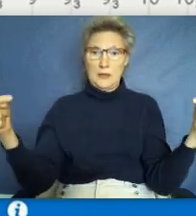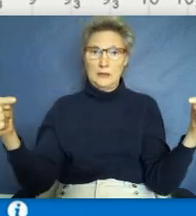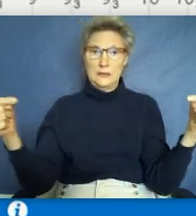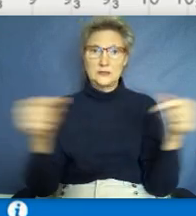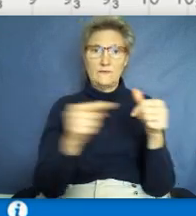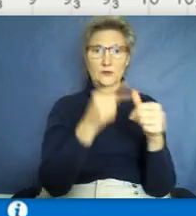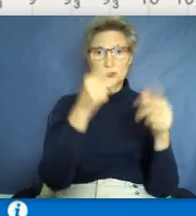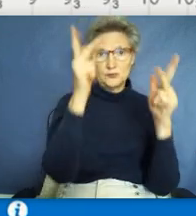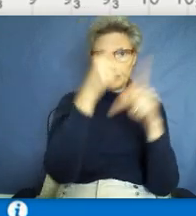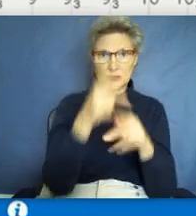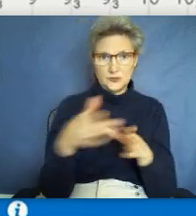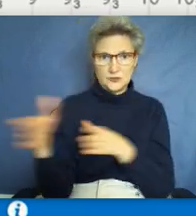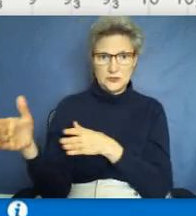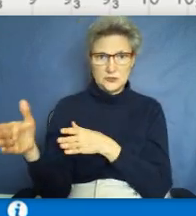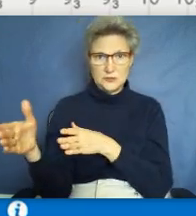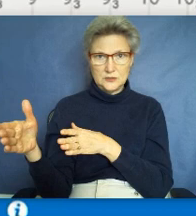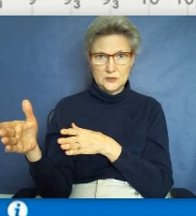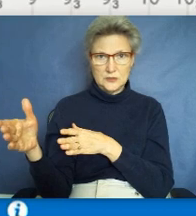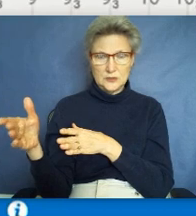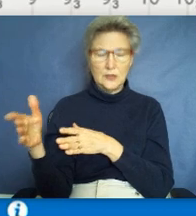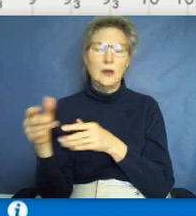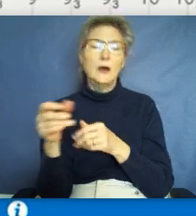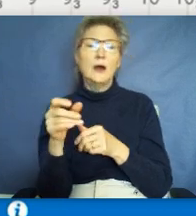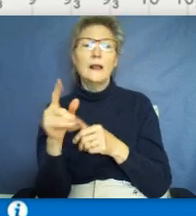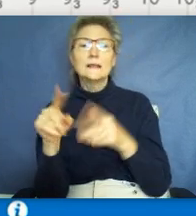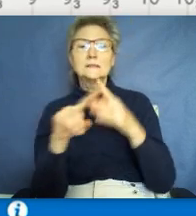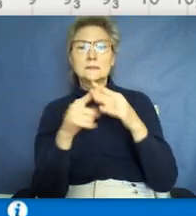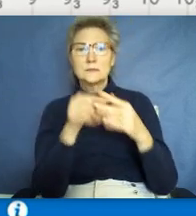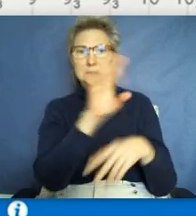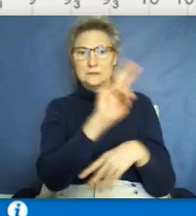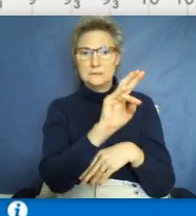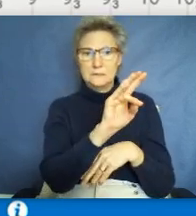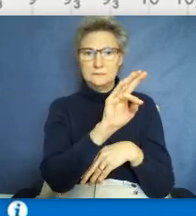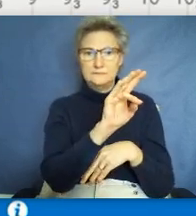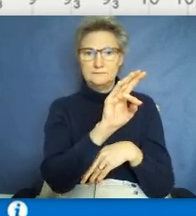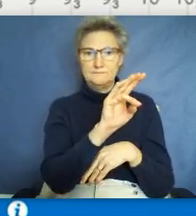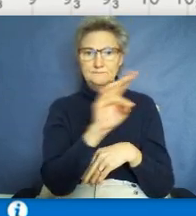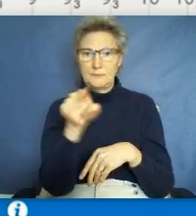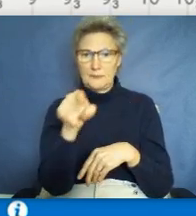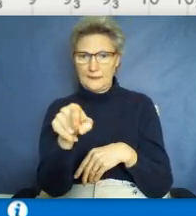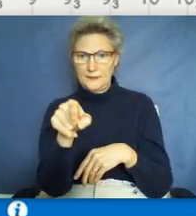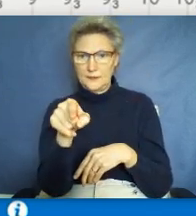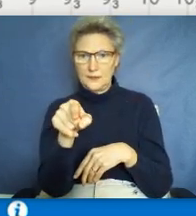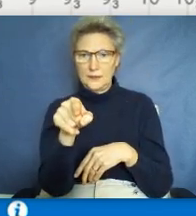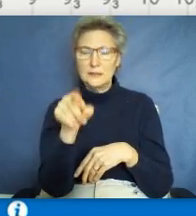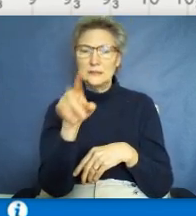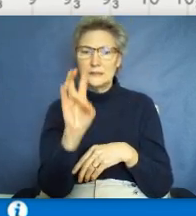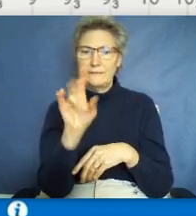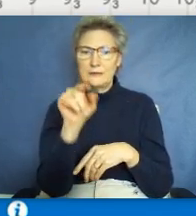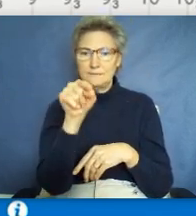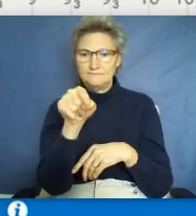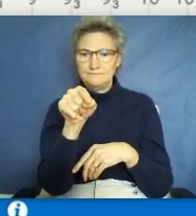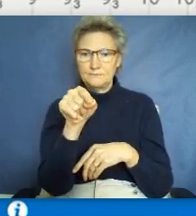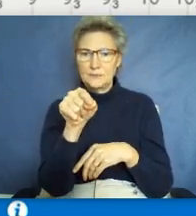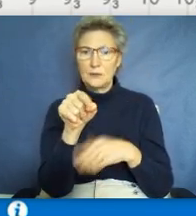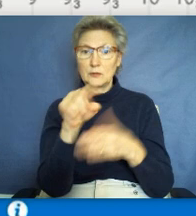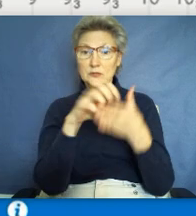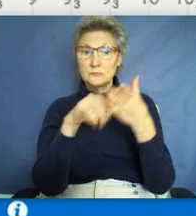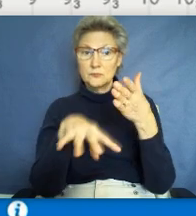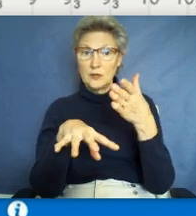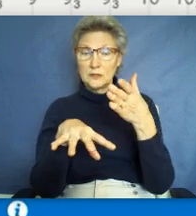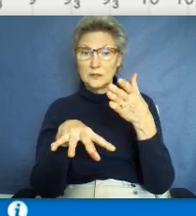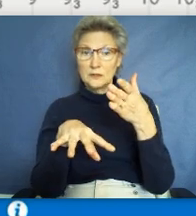first strategy to solve. So let's start at 7. Okay, here we go. We're at 7. Now we're going to